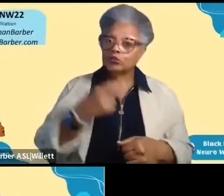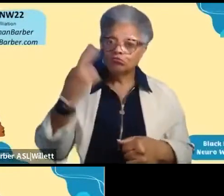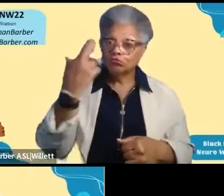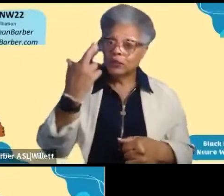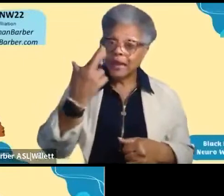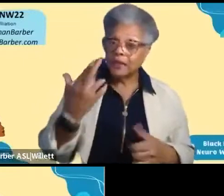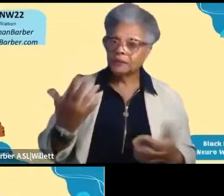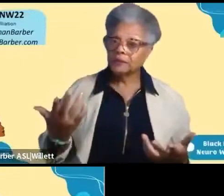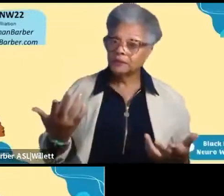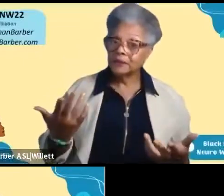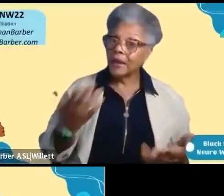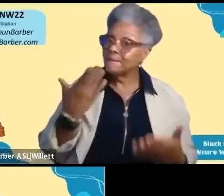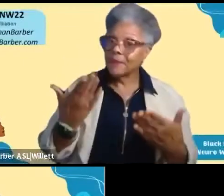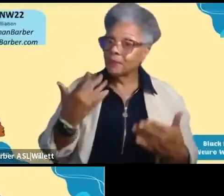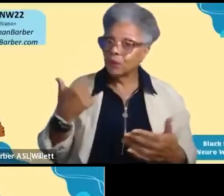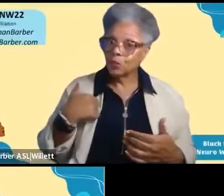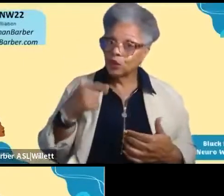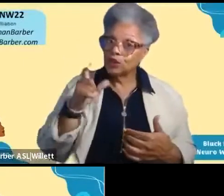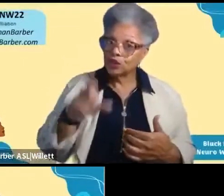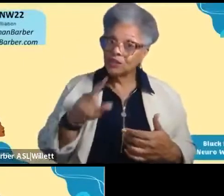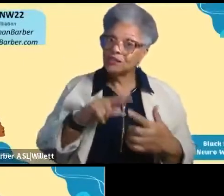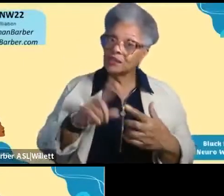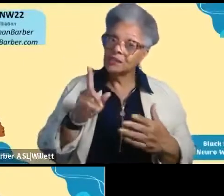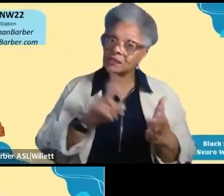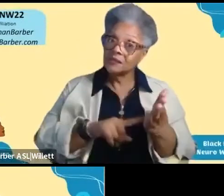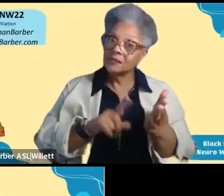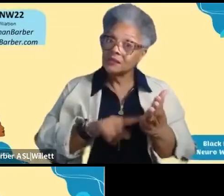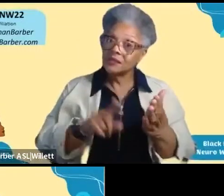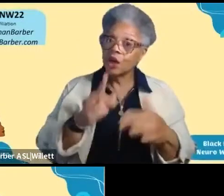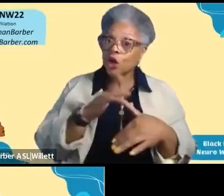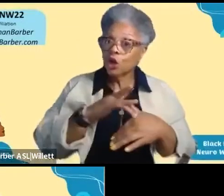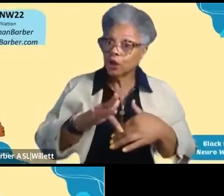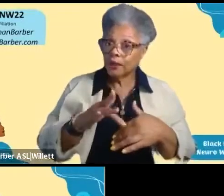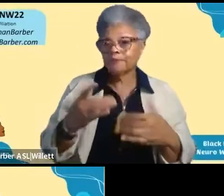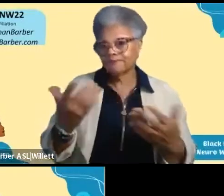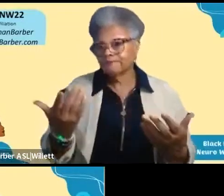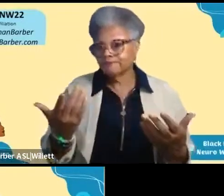like, yeah, maybe we should have, you know, looked into that a bit earlier.